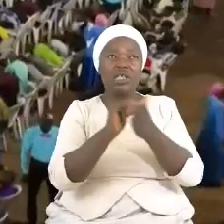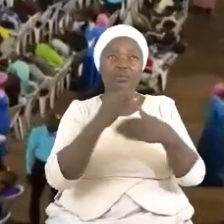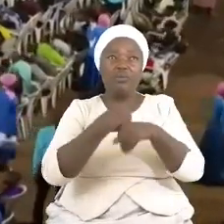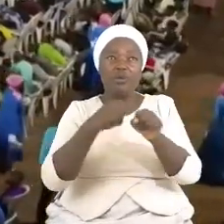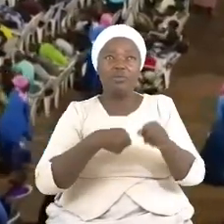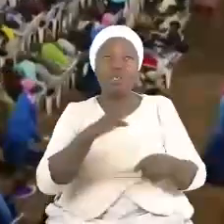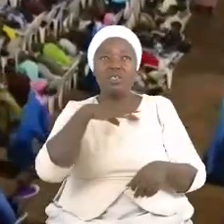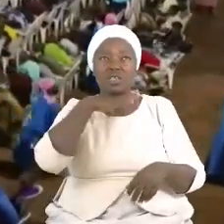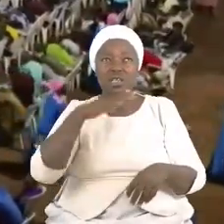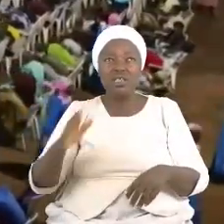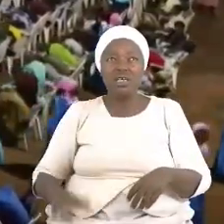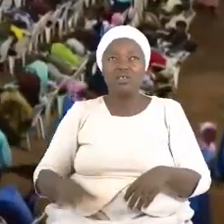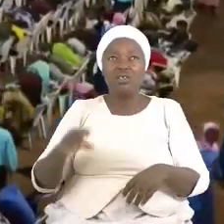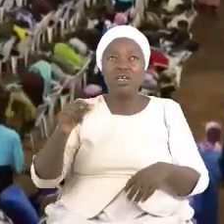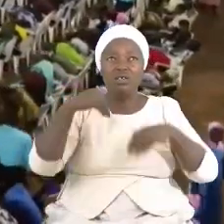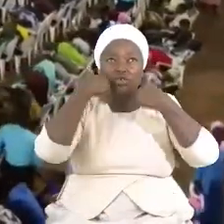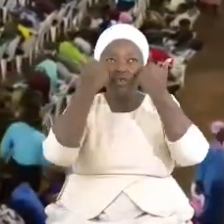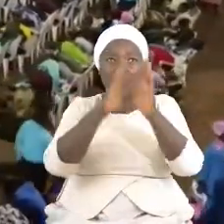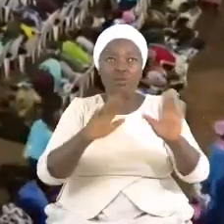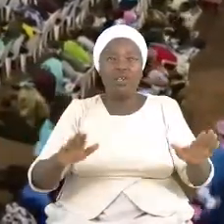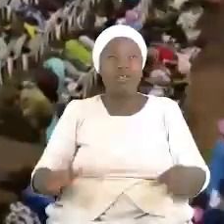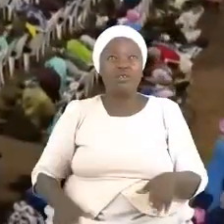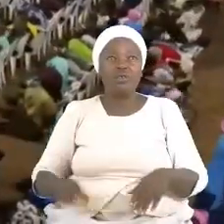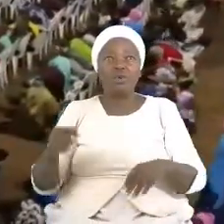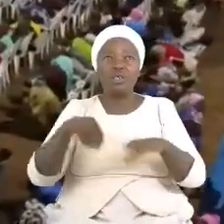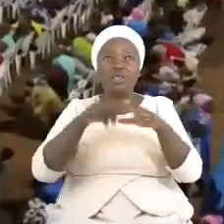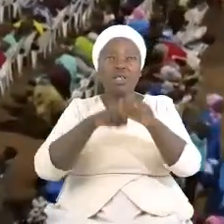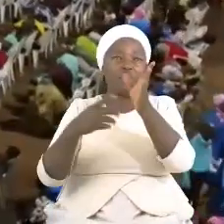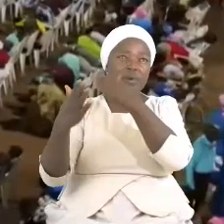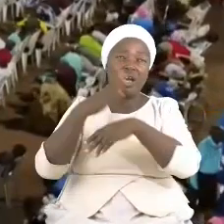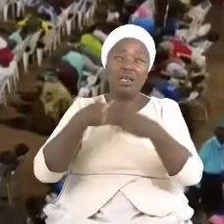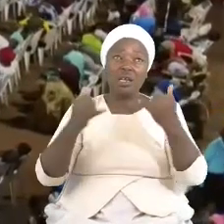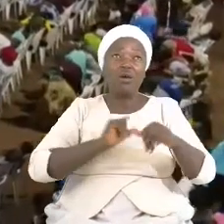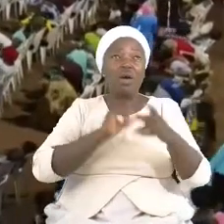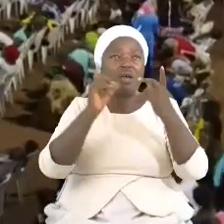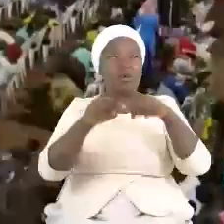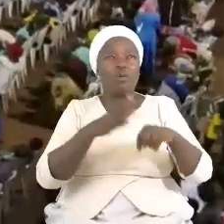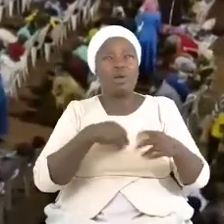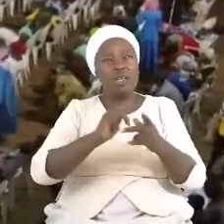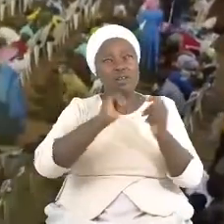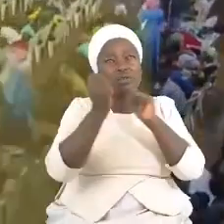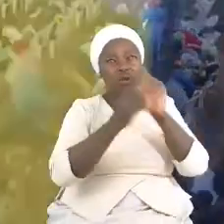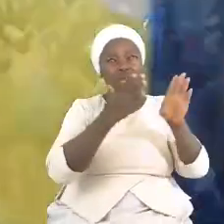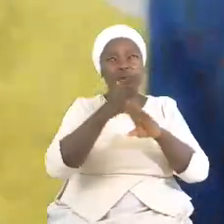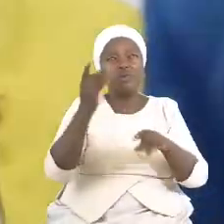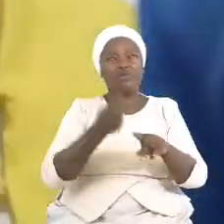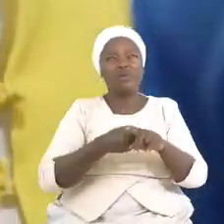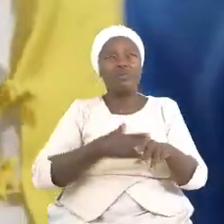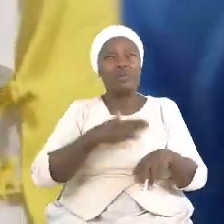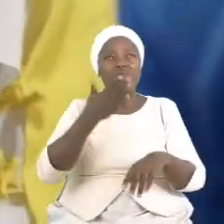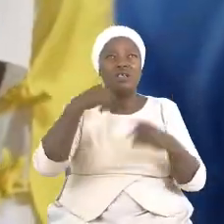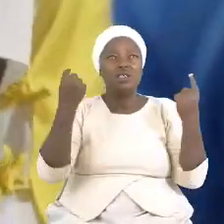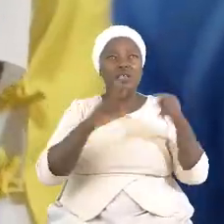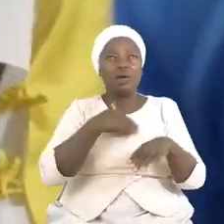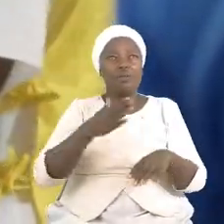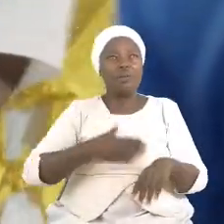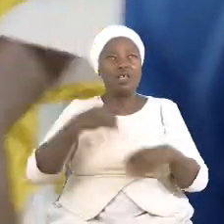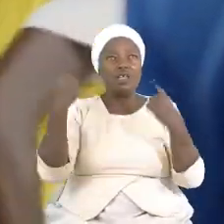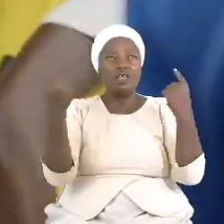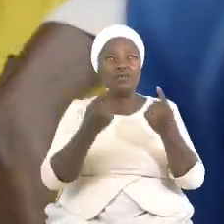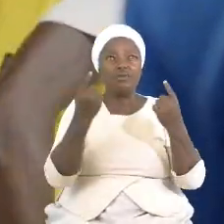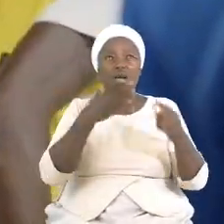now I come away from my sin. I come away from my evil. And I come to